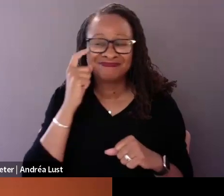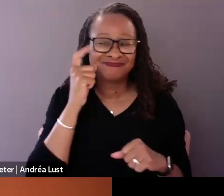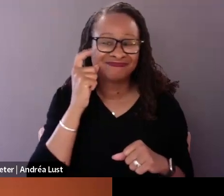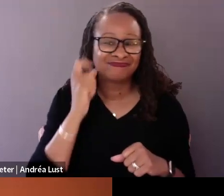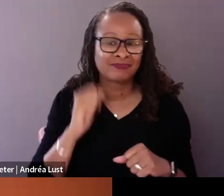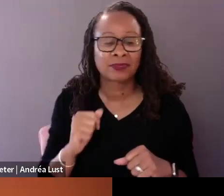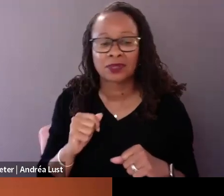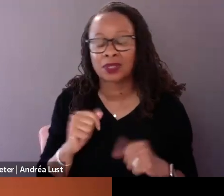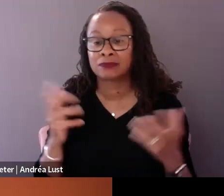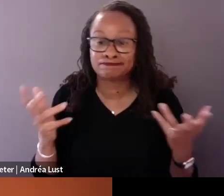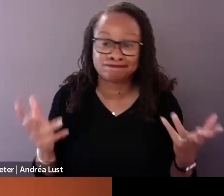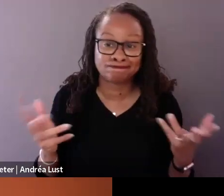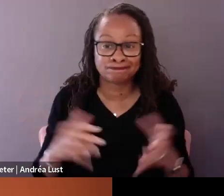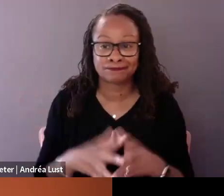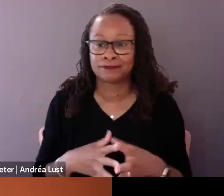a